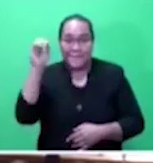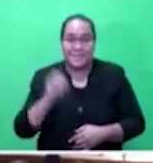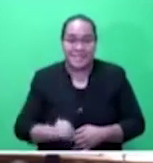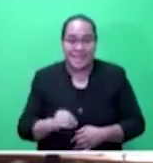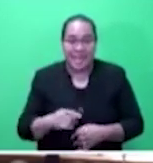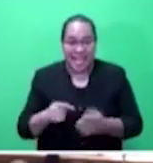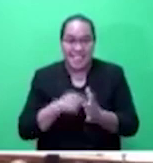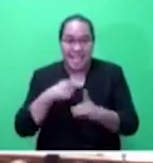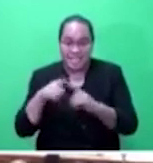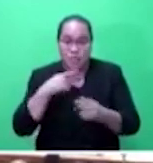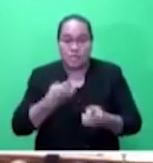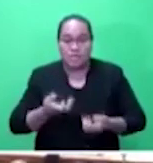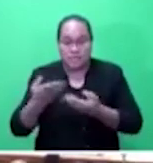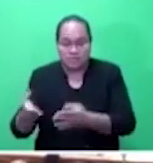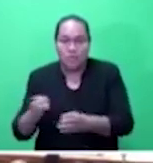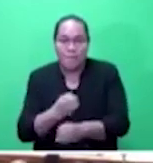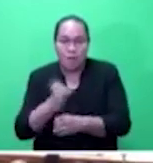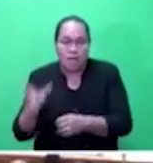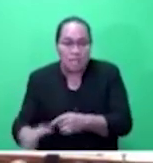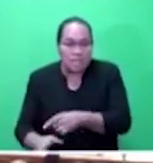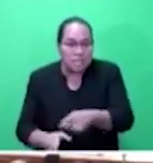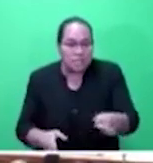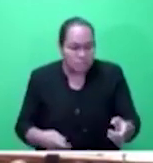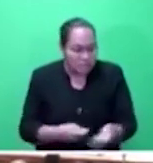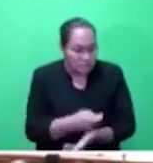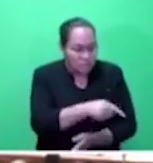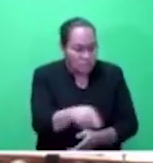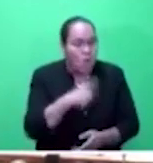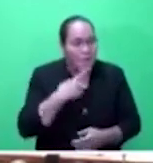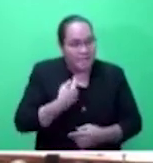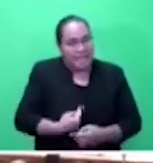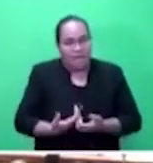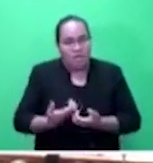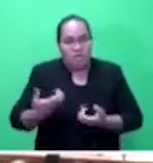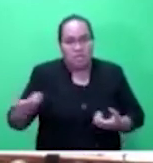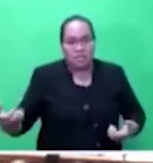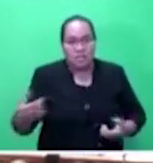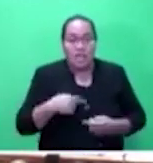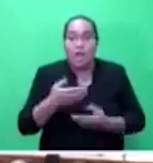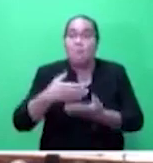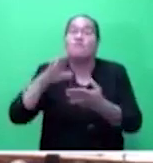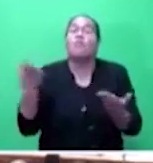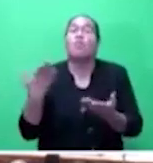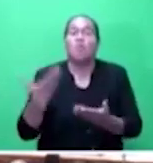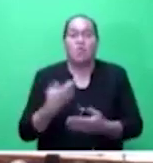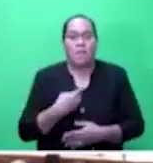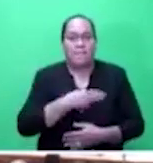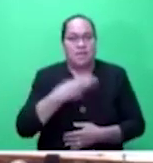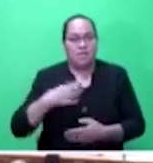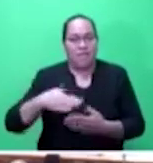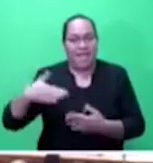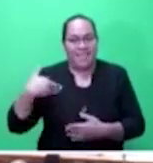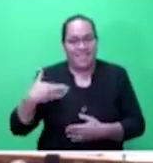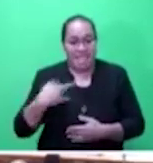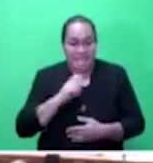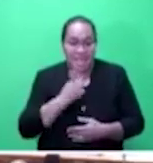to employers for wages and salary paid to employees who are self-quarantined with the approval from the Ministry of Health. If the